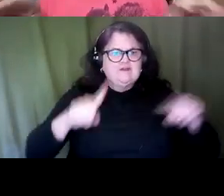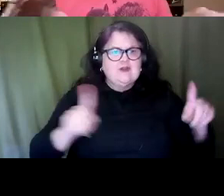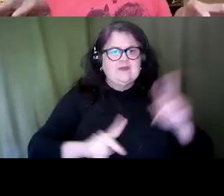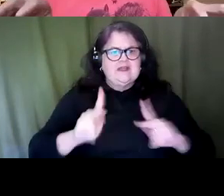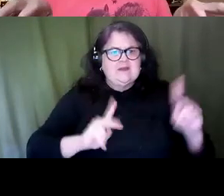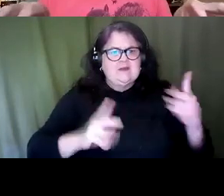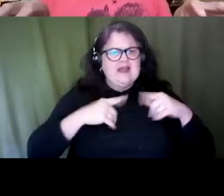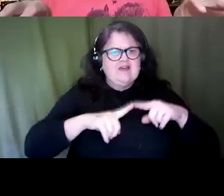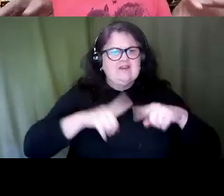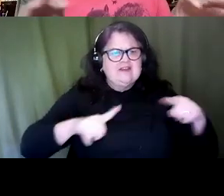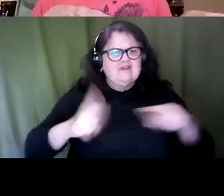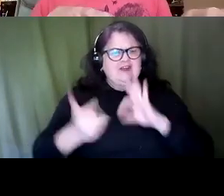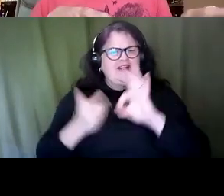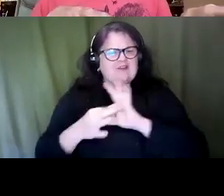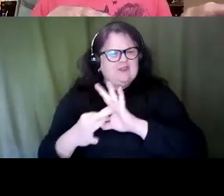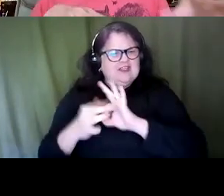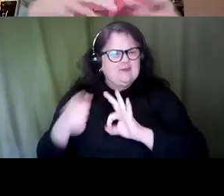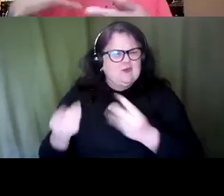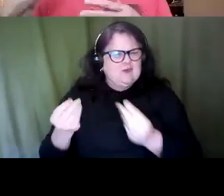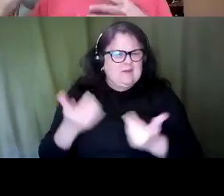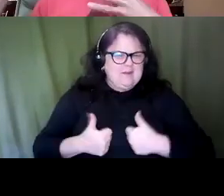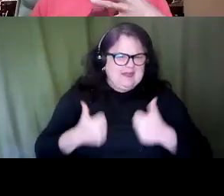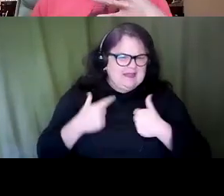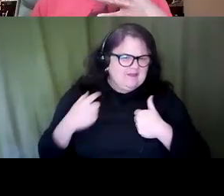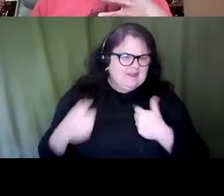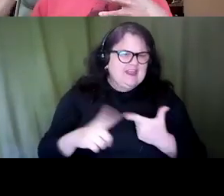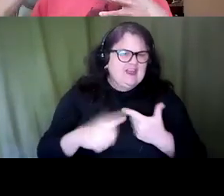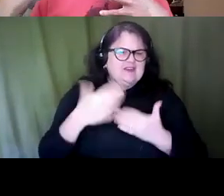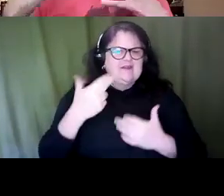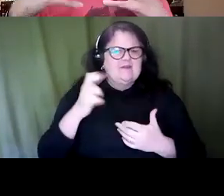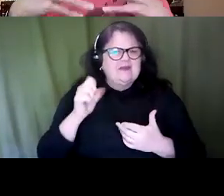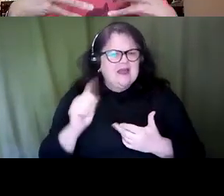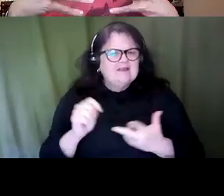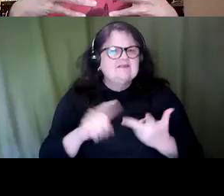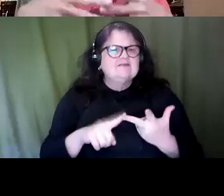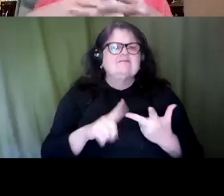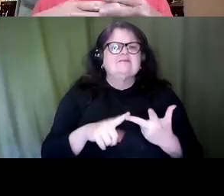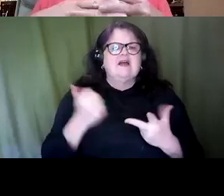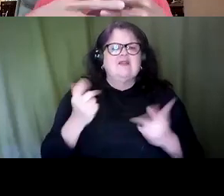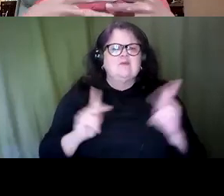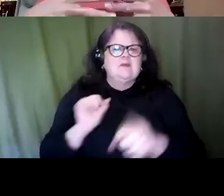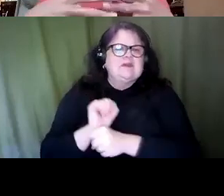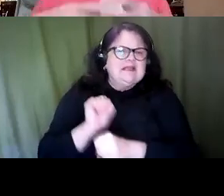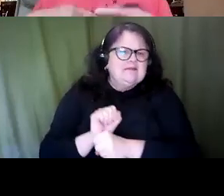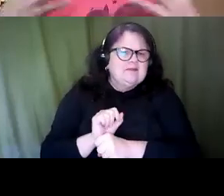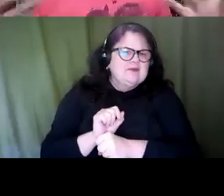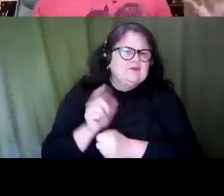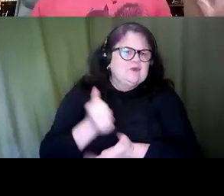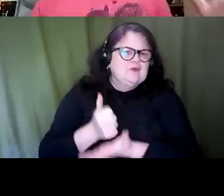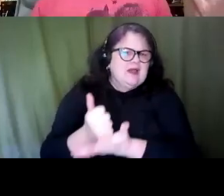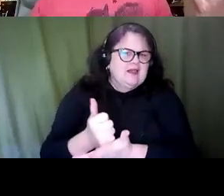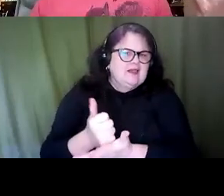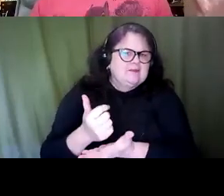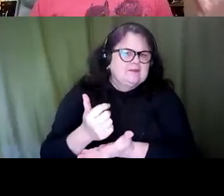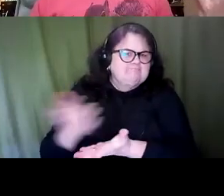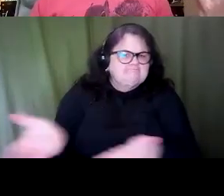of relationship to the land. They might be residents, other people are guests, other people are employed to help steward the